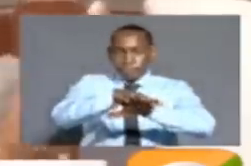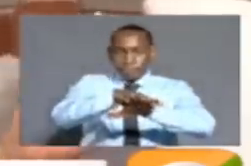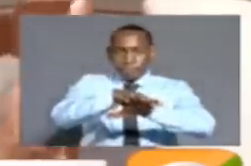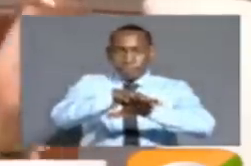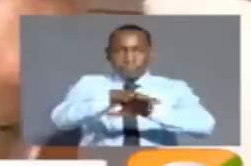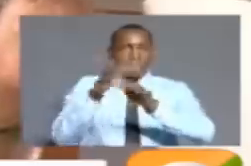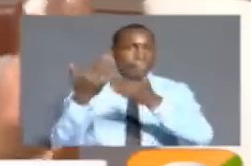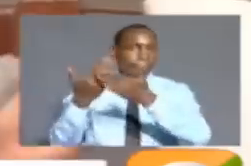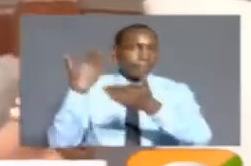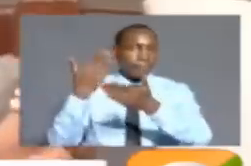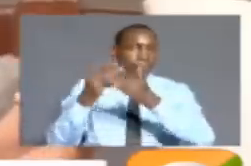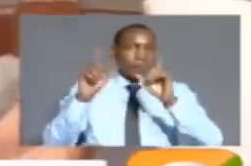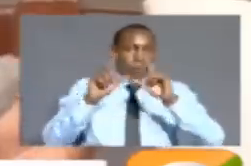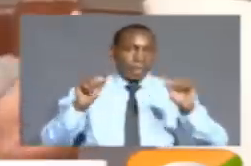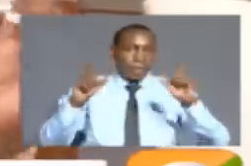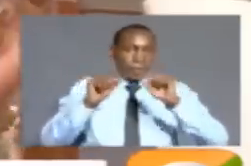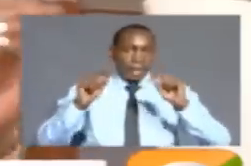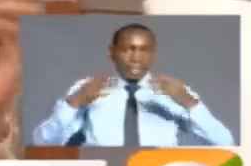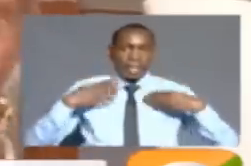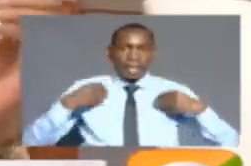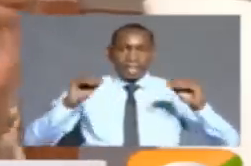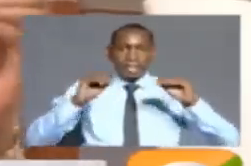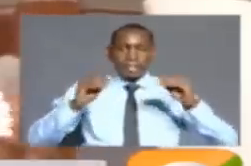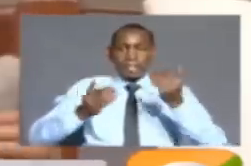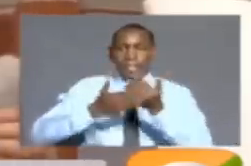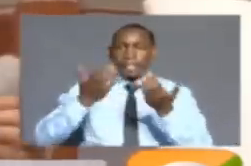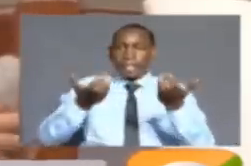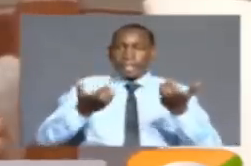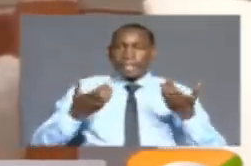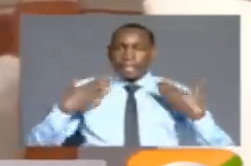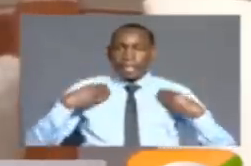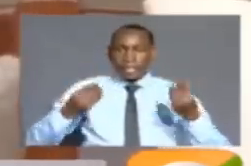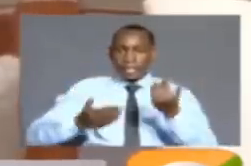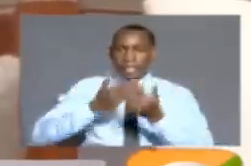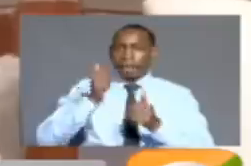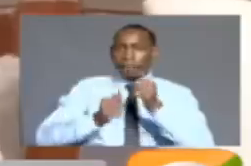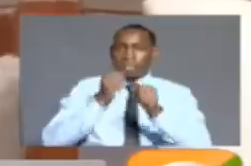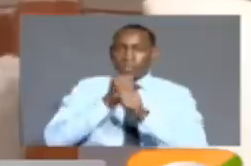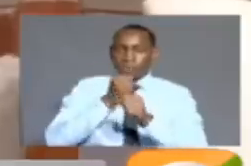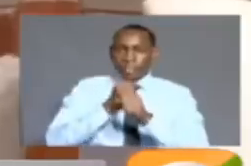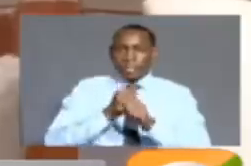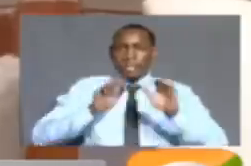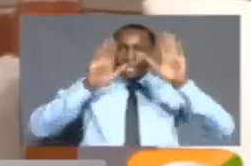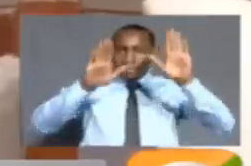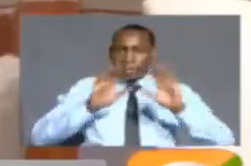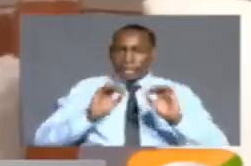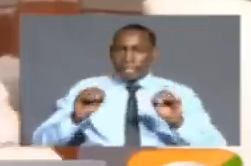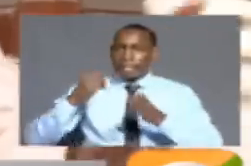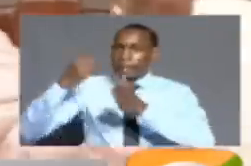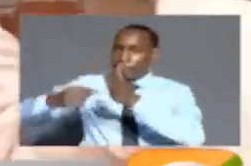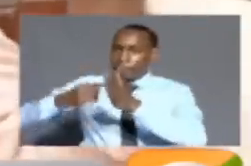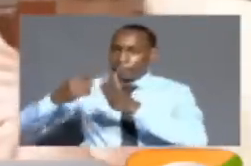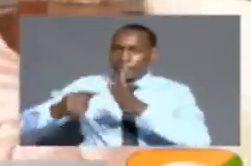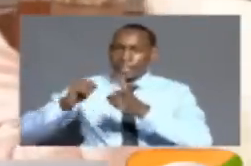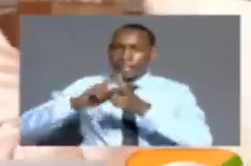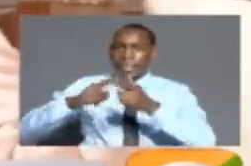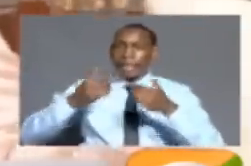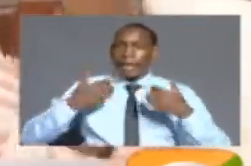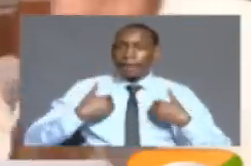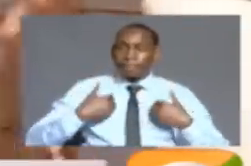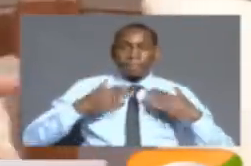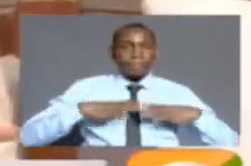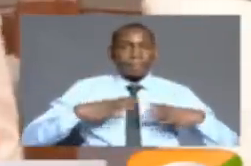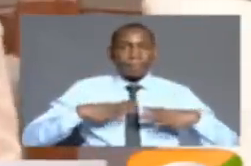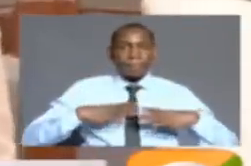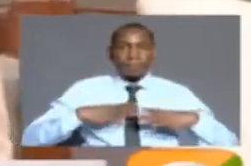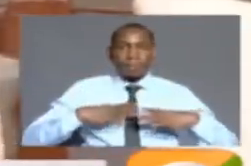bit earlier about healthcare. We need healthcare that works, because no matter how much we do in manufacturing, and we have